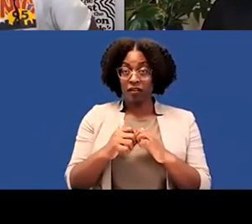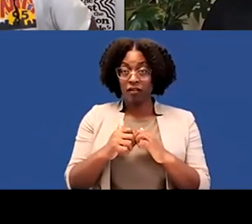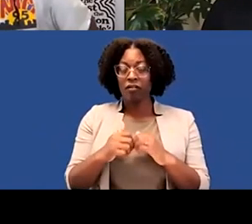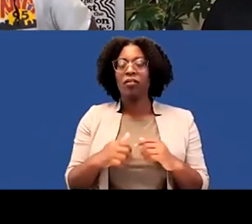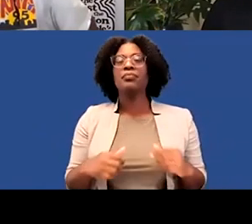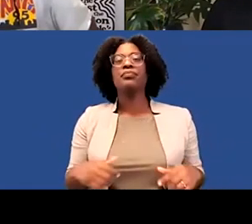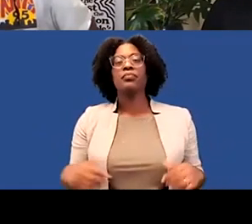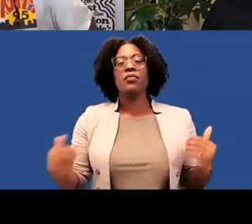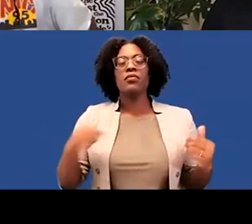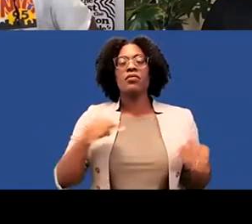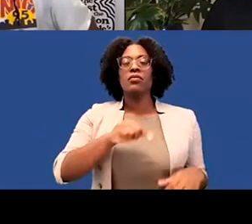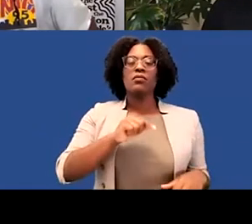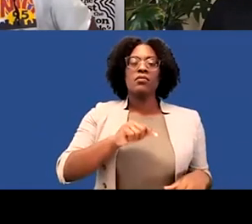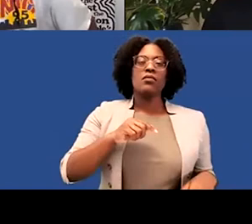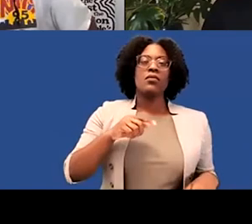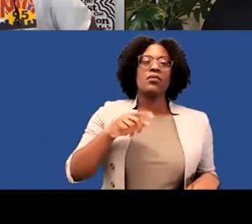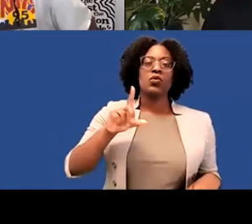in